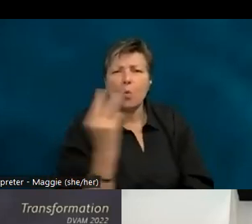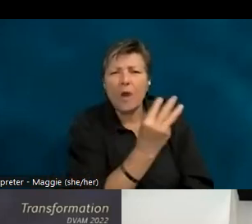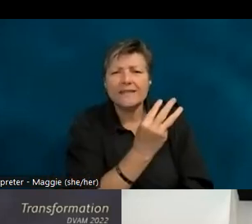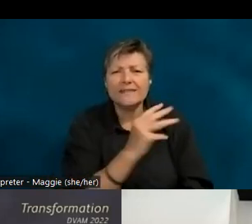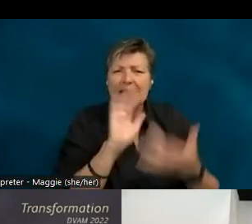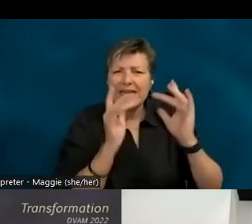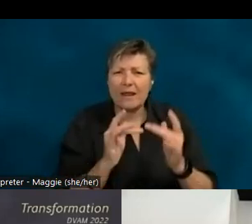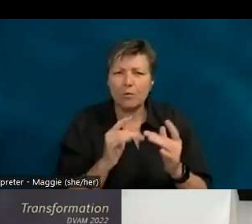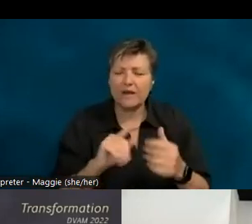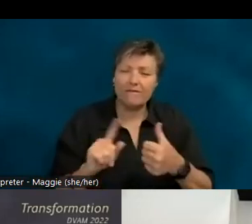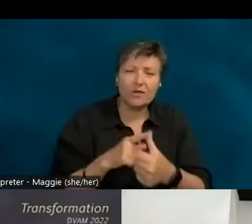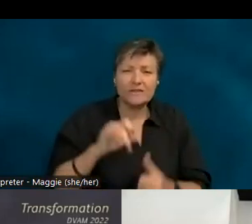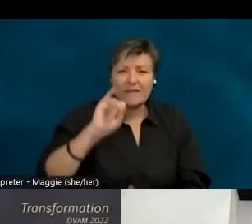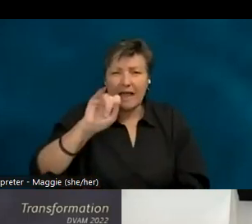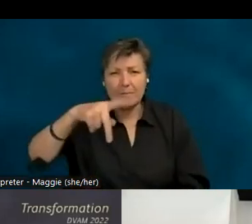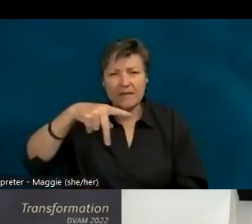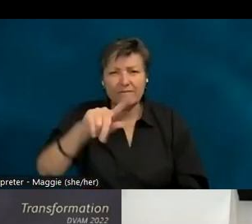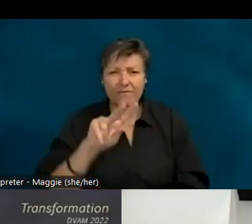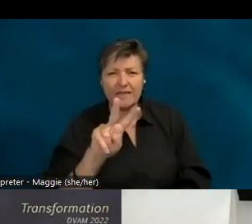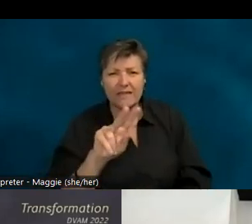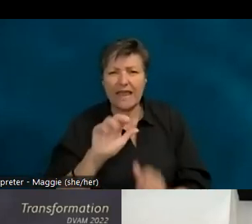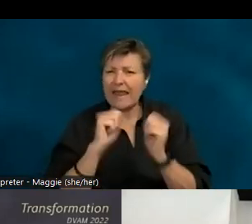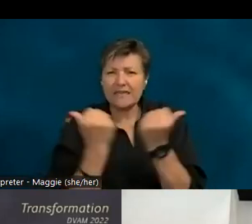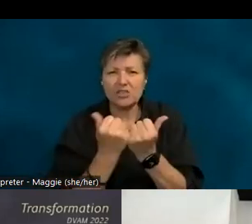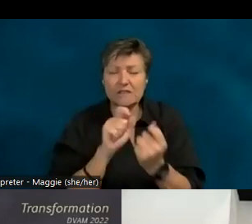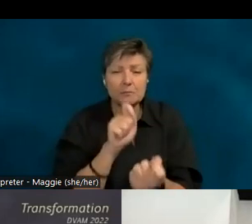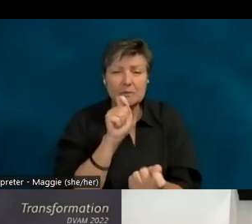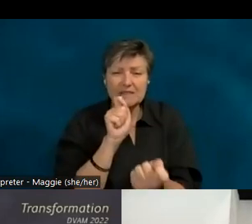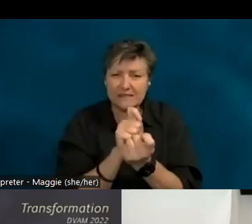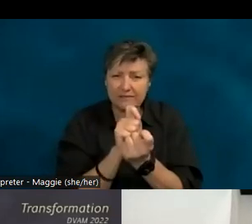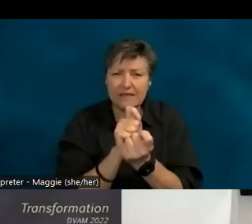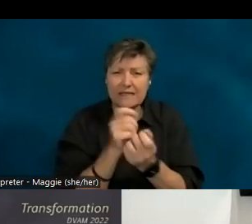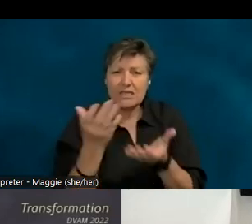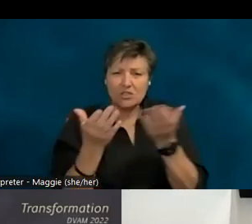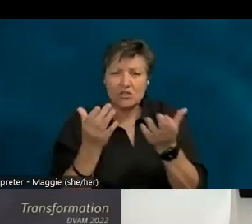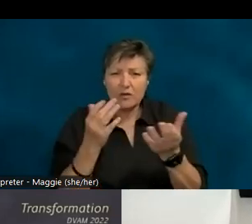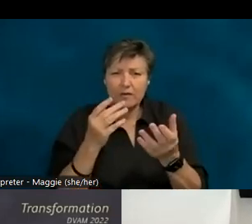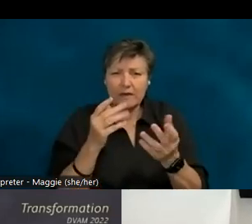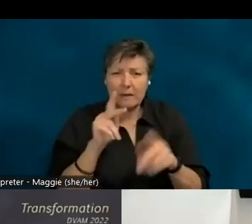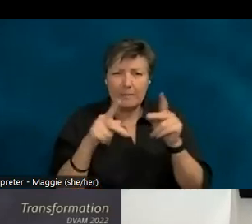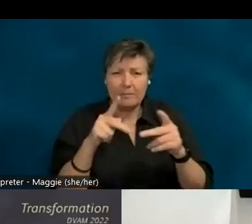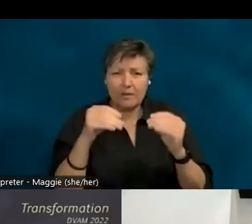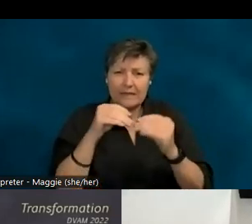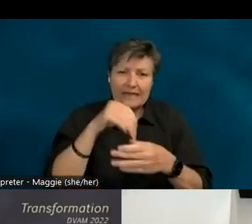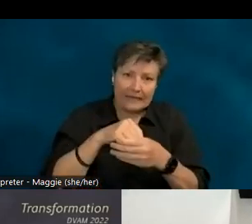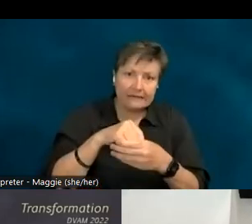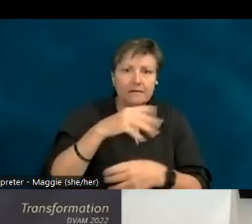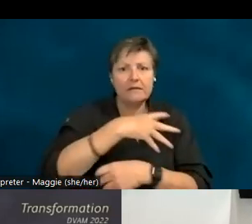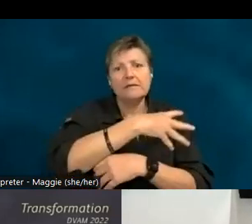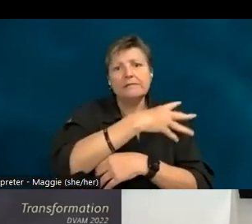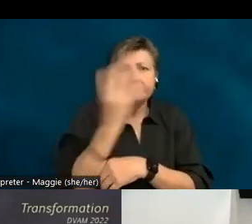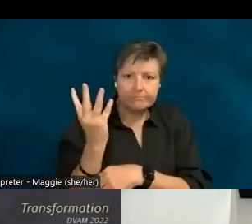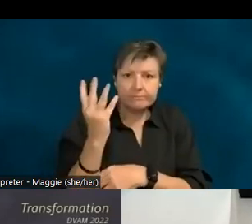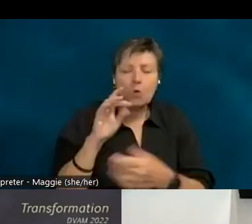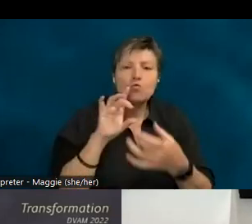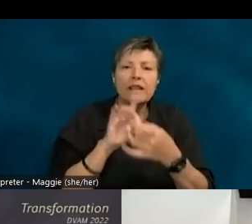IPV agencies to specifically serve people in LGBTQIA relationships. I think they may